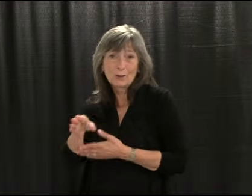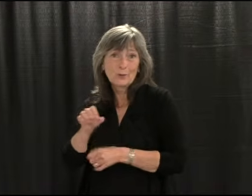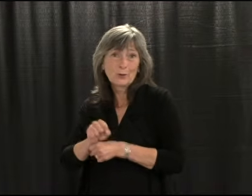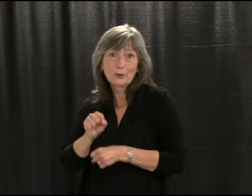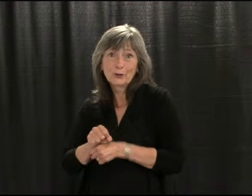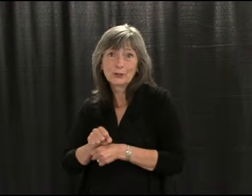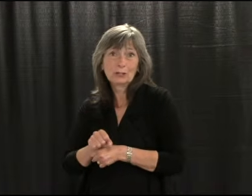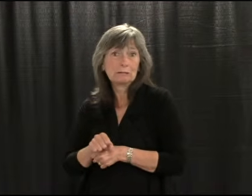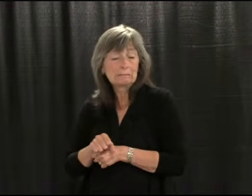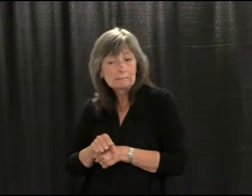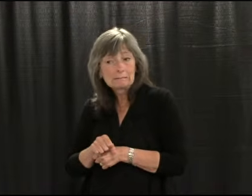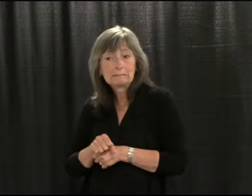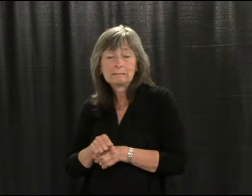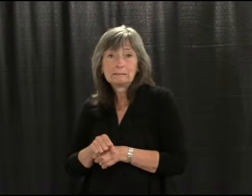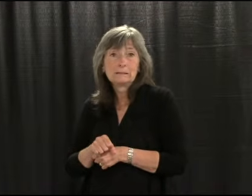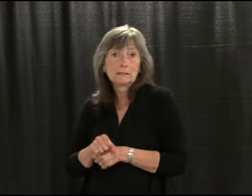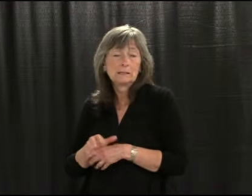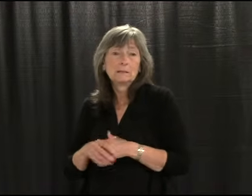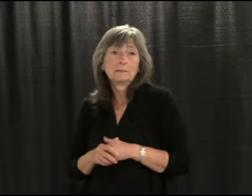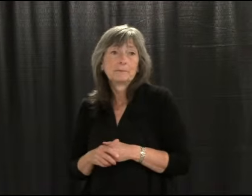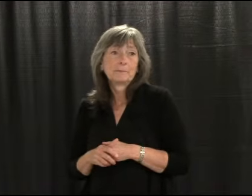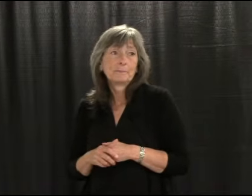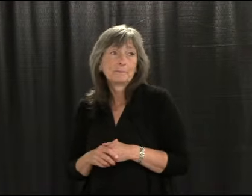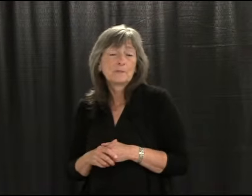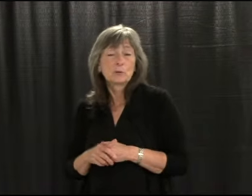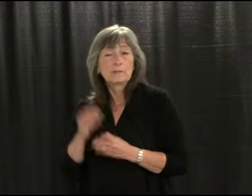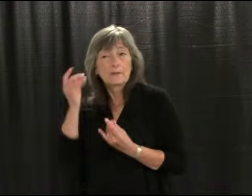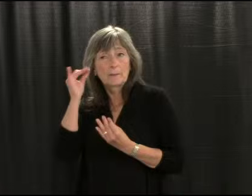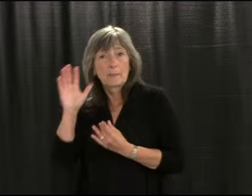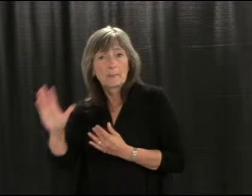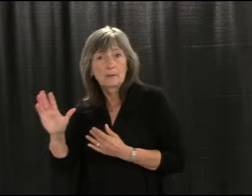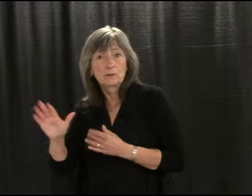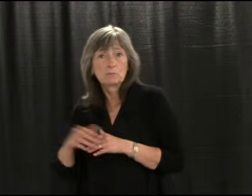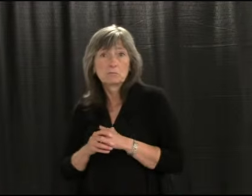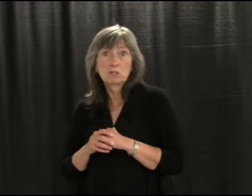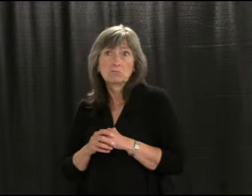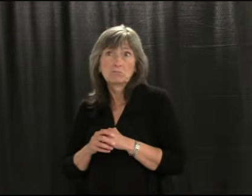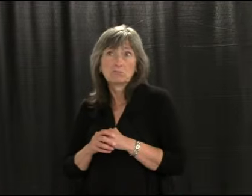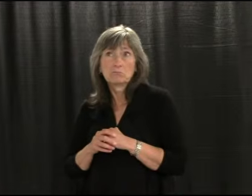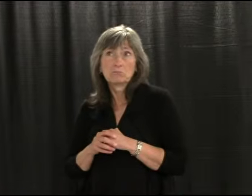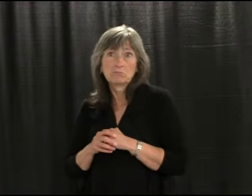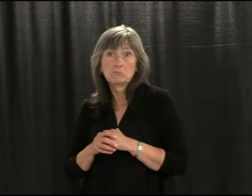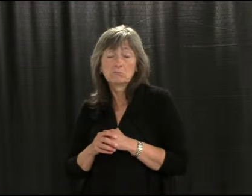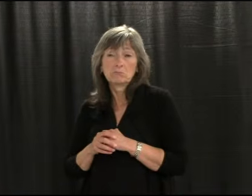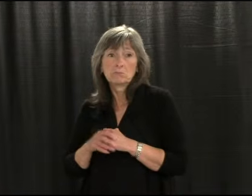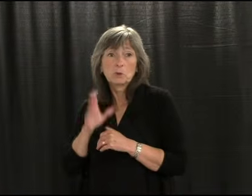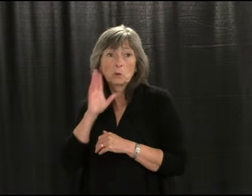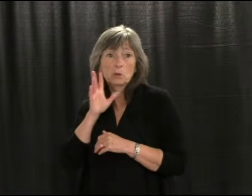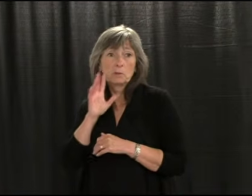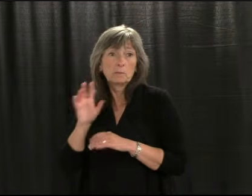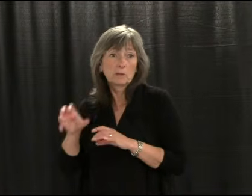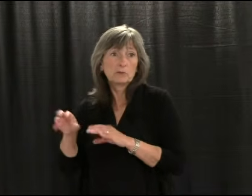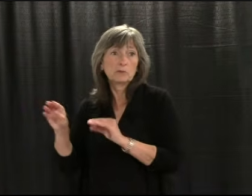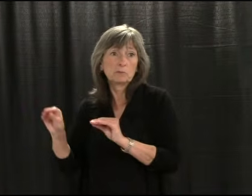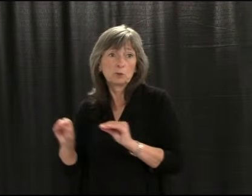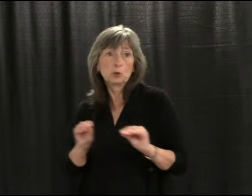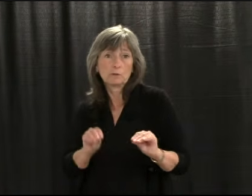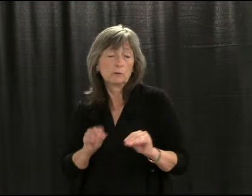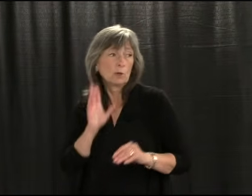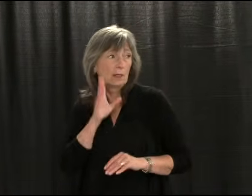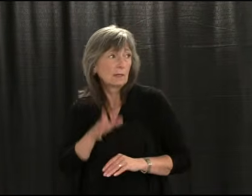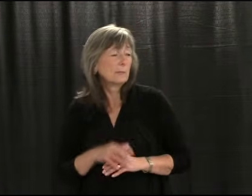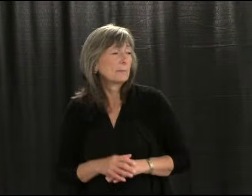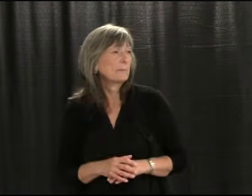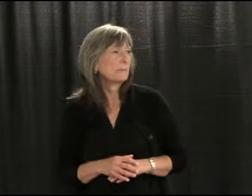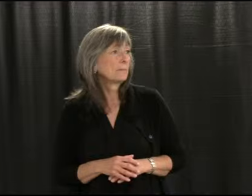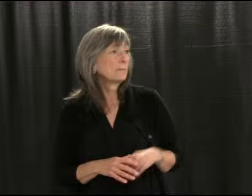very unbelievably hot conditions. So I anticipate that there's certainly a chance of that. Yeah, I know it's dangerous work anyways, but what kind of